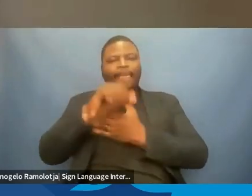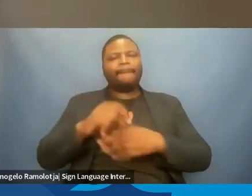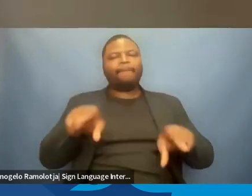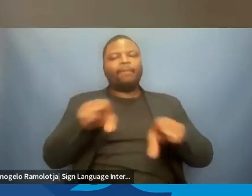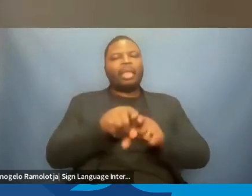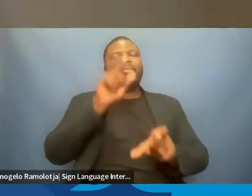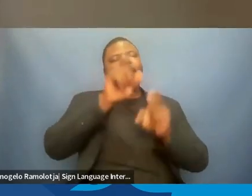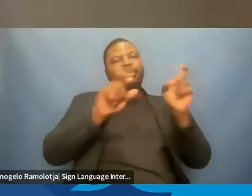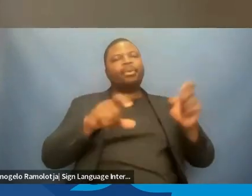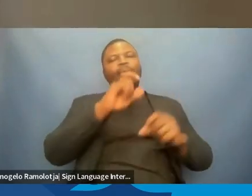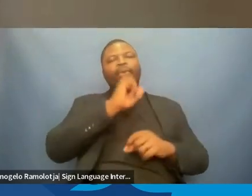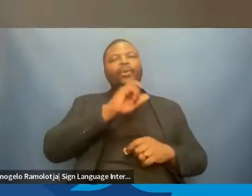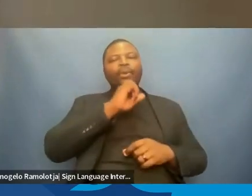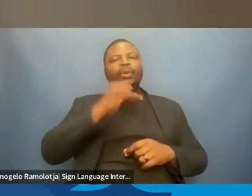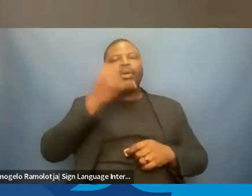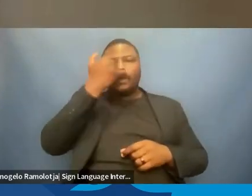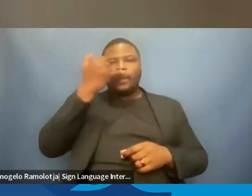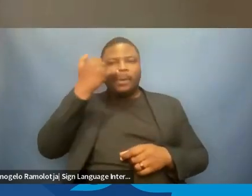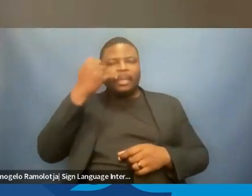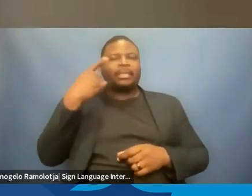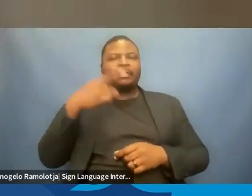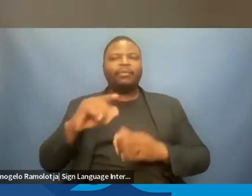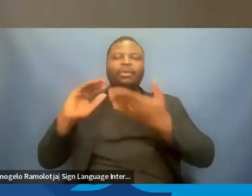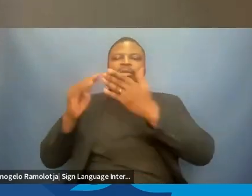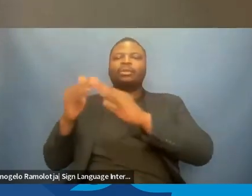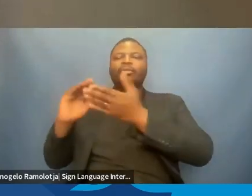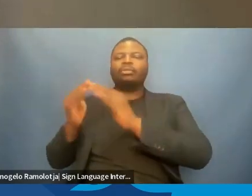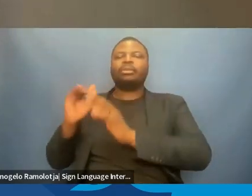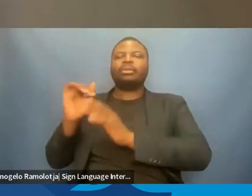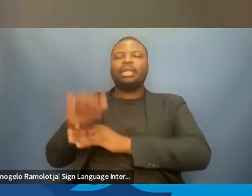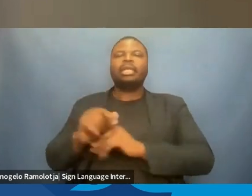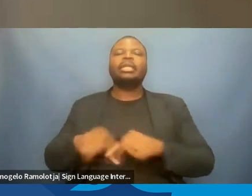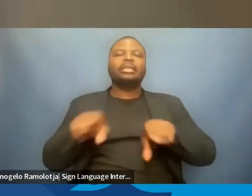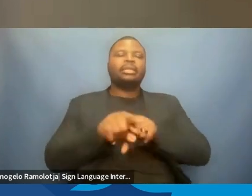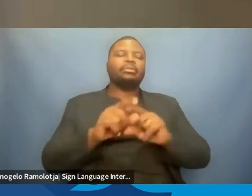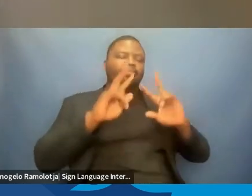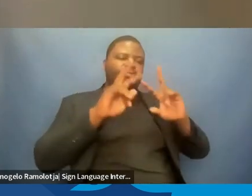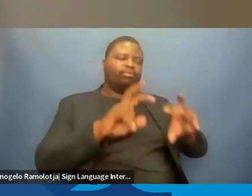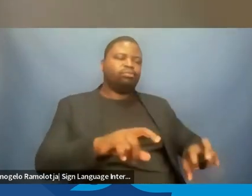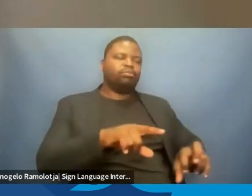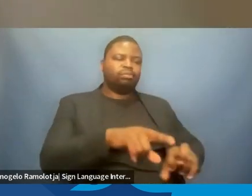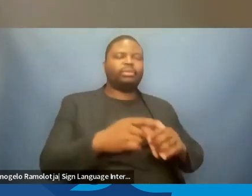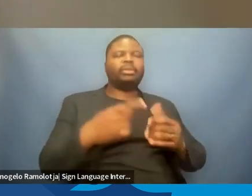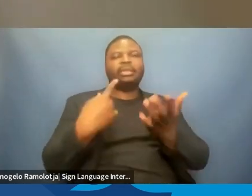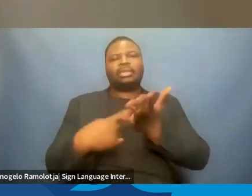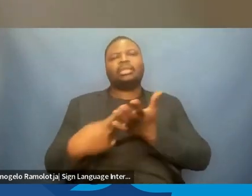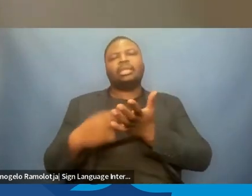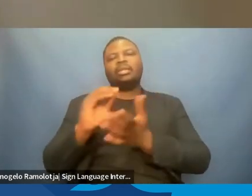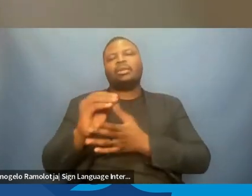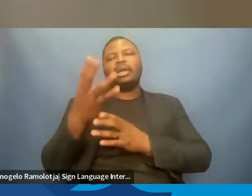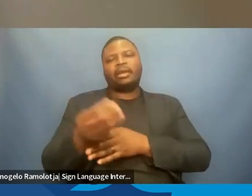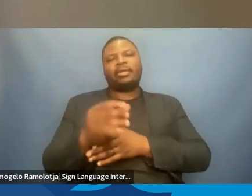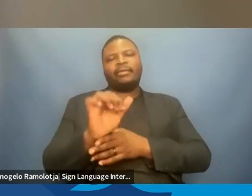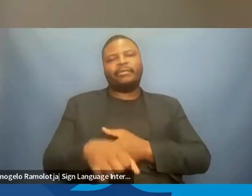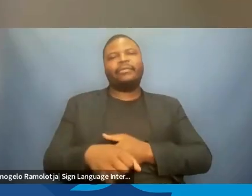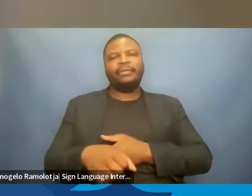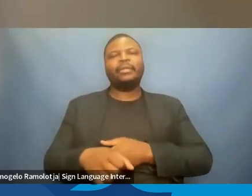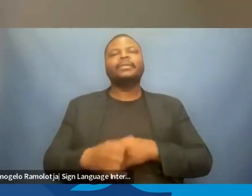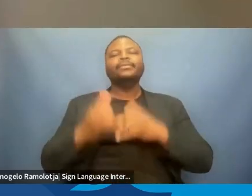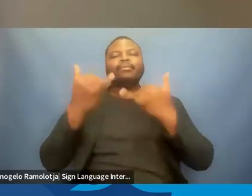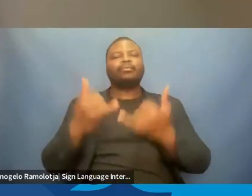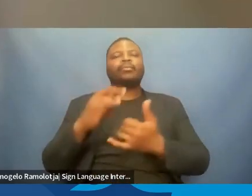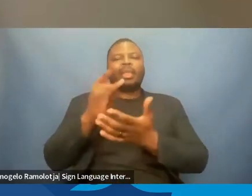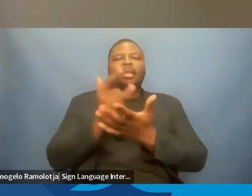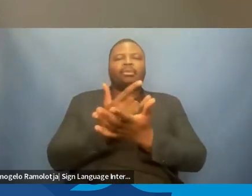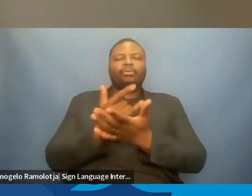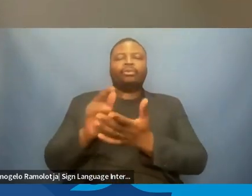community, who were involved in the focus group and survey discussions. As I put in the chat, Sadiba Hope and